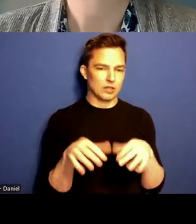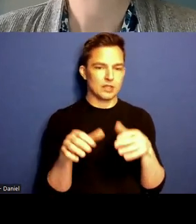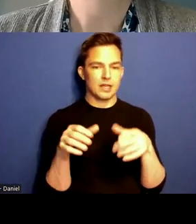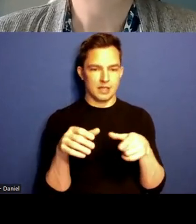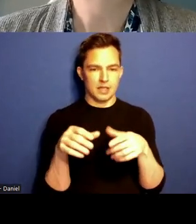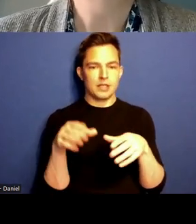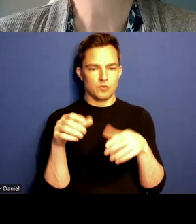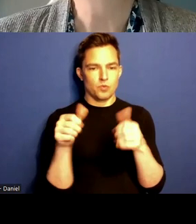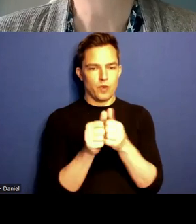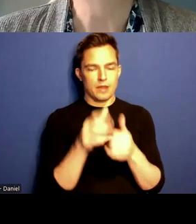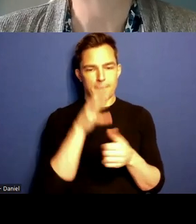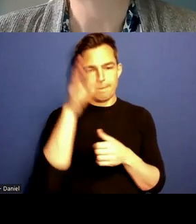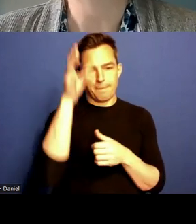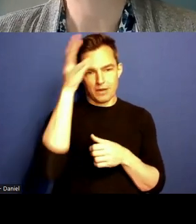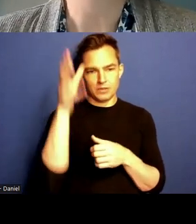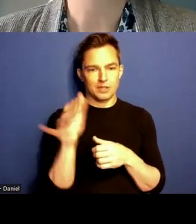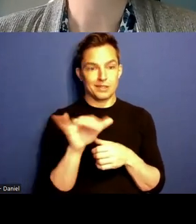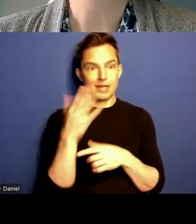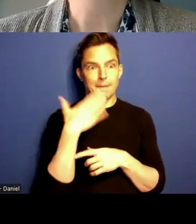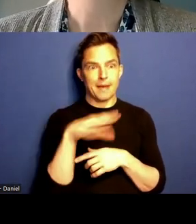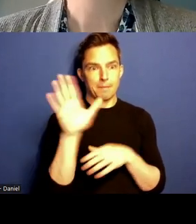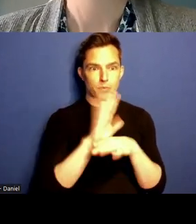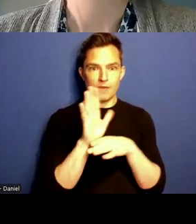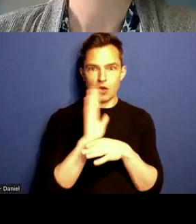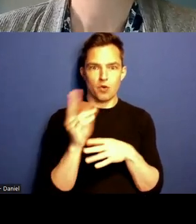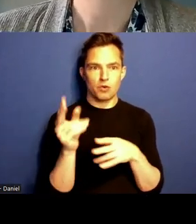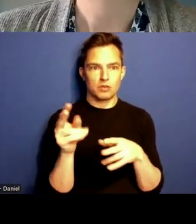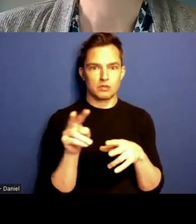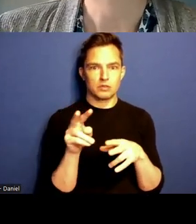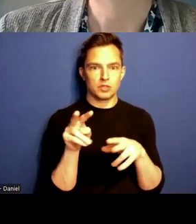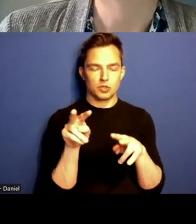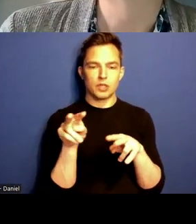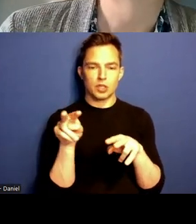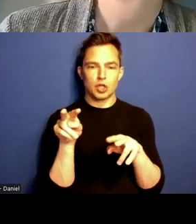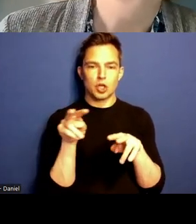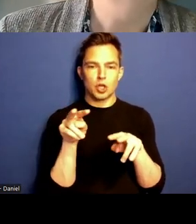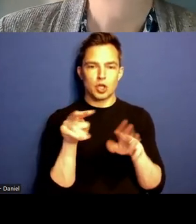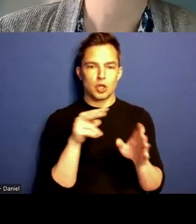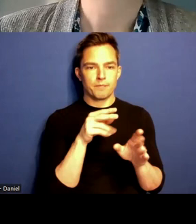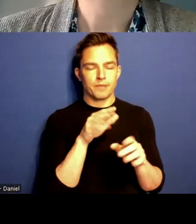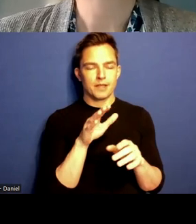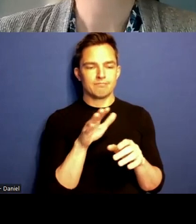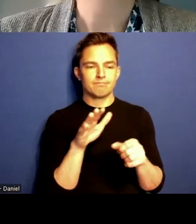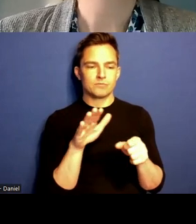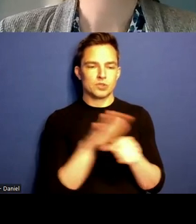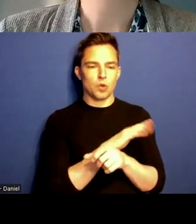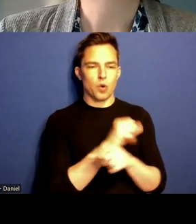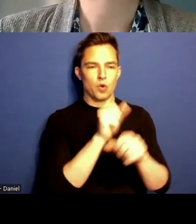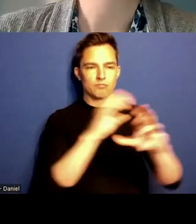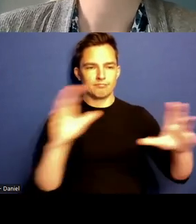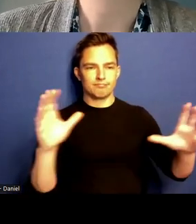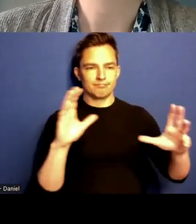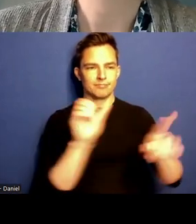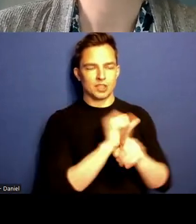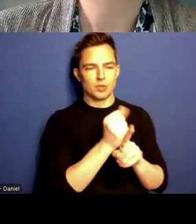almost like a very bad movie. You can go back and see where in the whole scheme of things was this